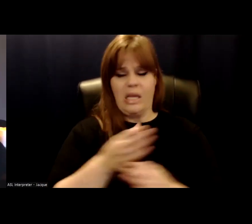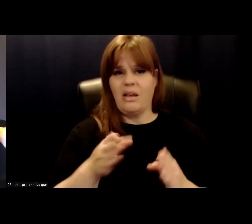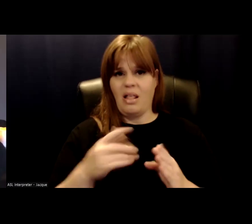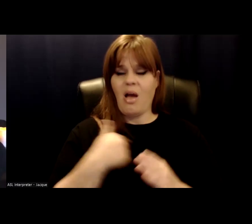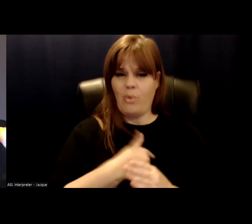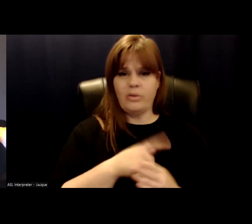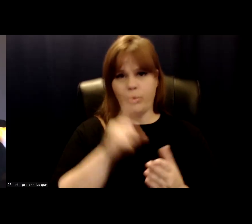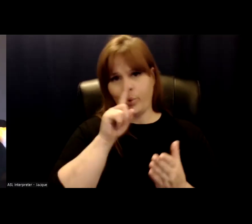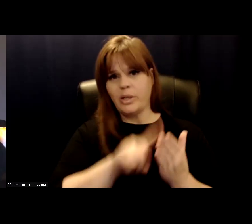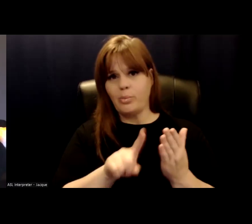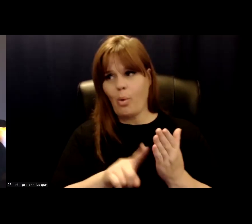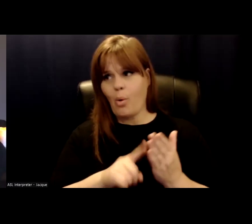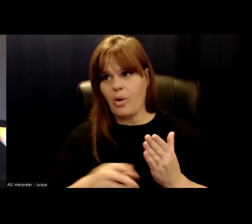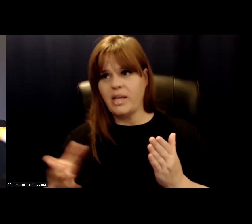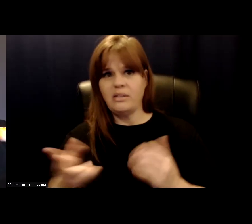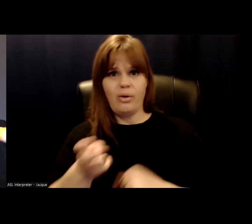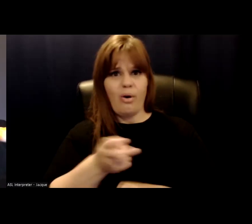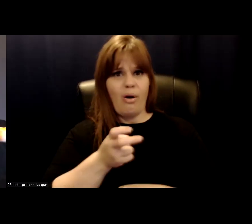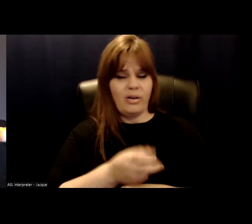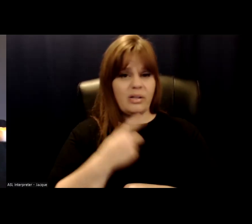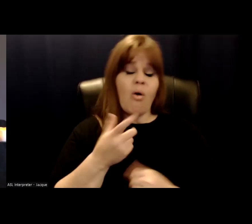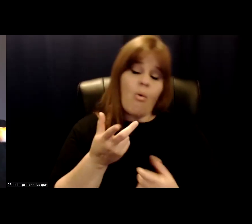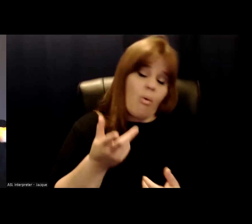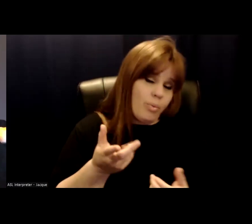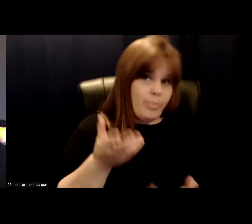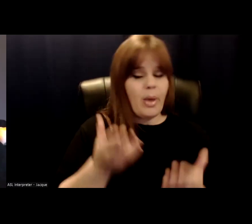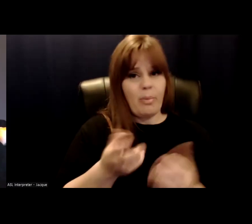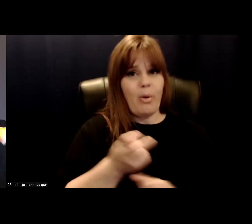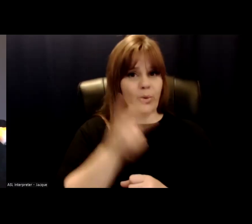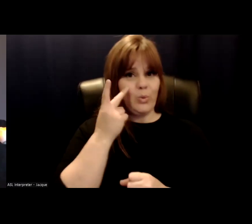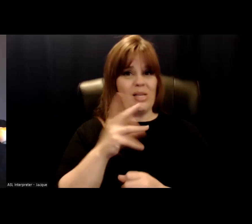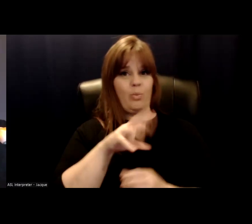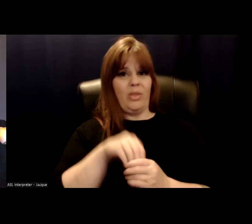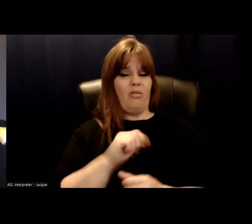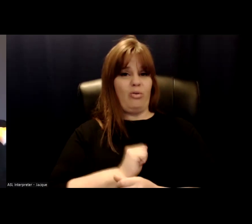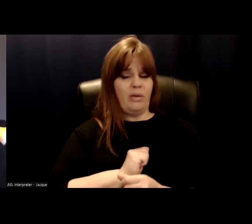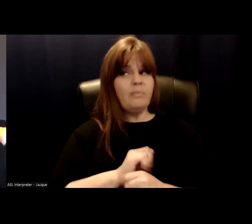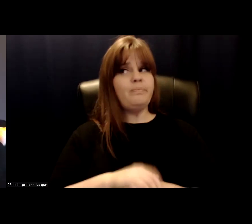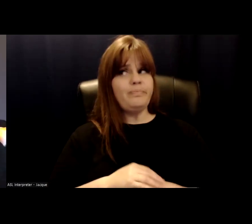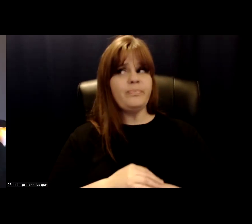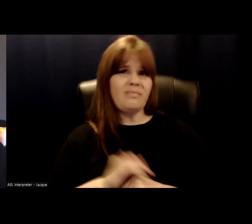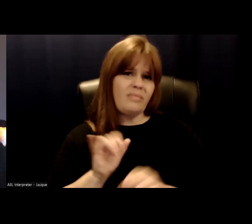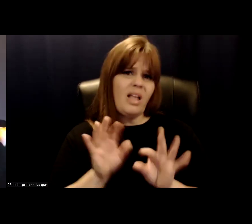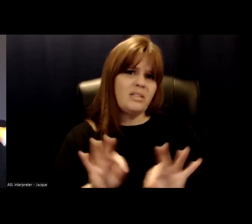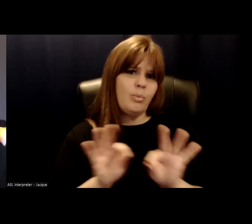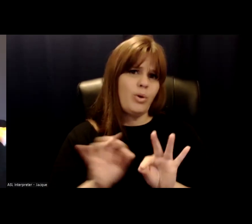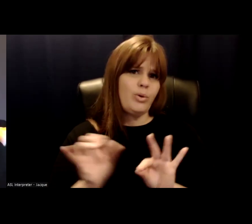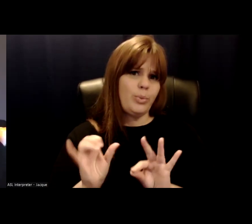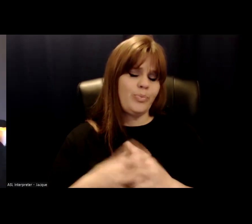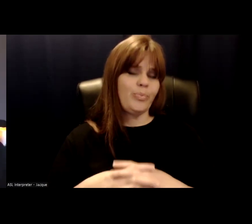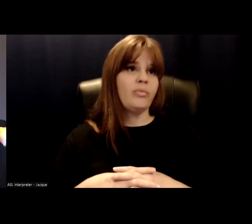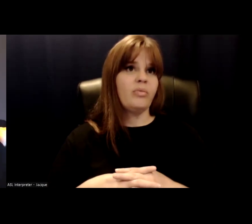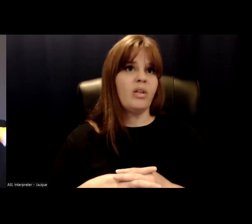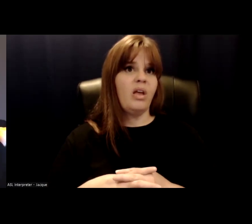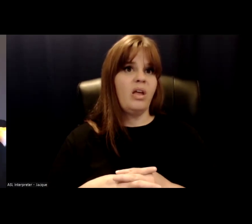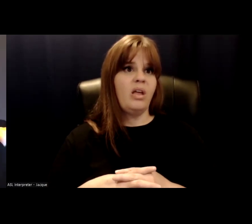are hard to say, or might even be hard to see in ourselves. And that's important too. Those things are a part of us.